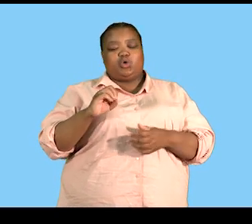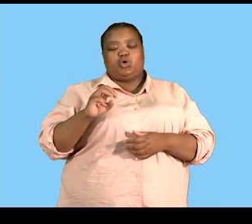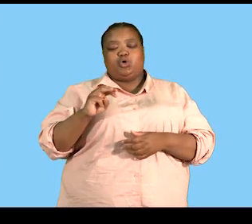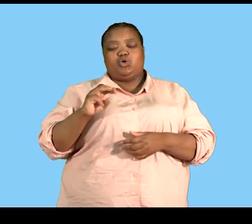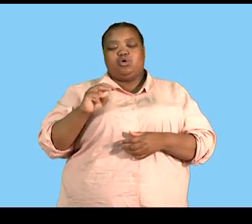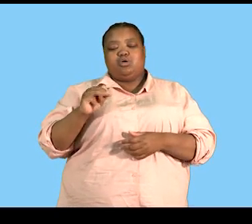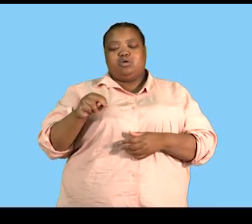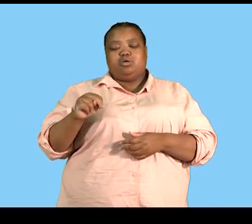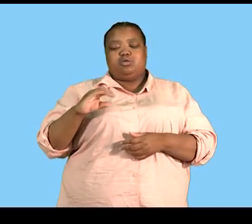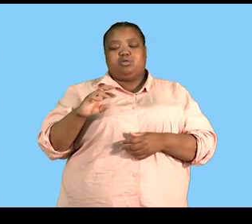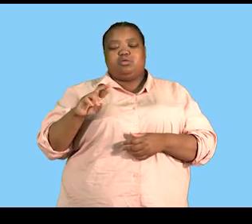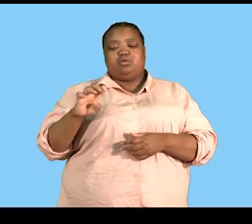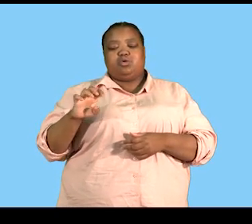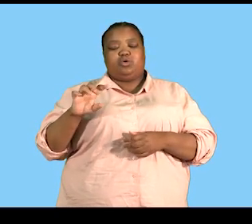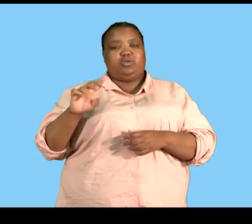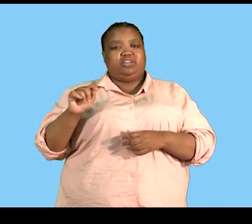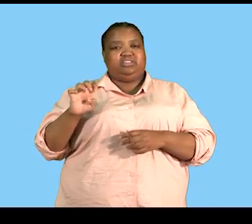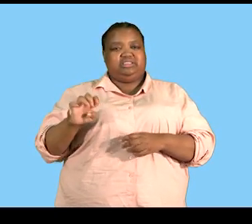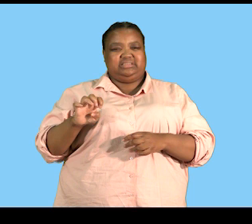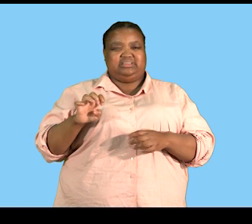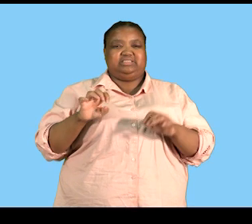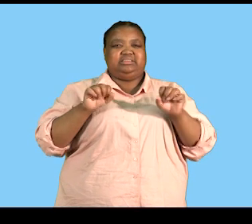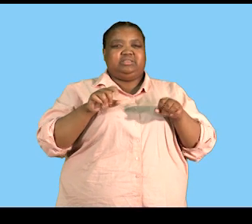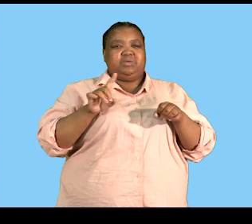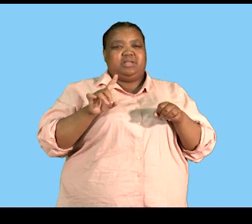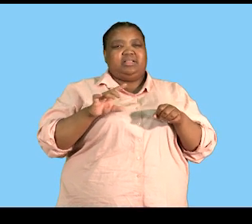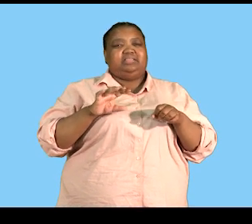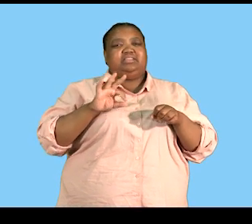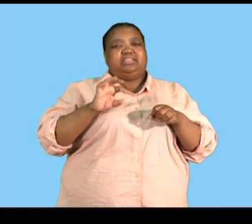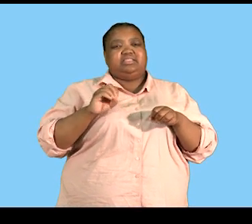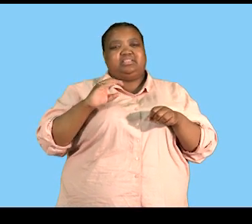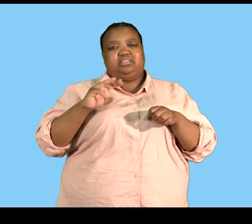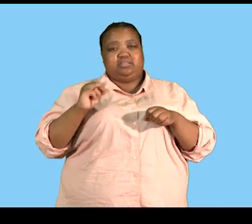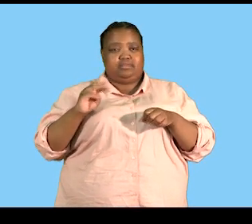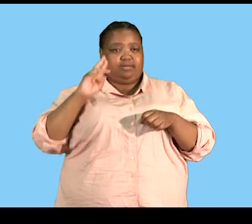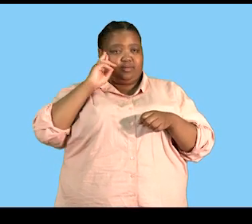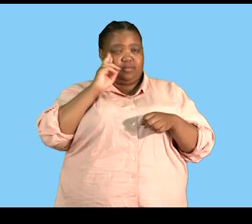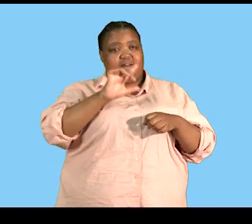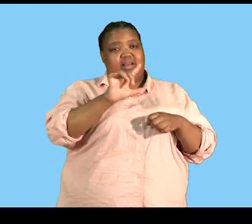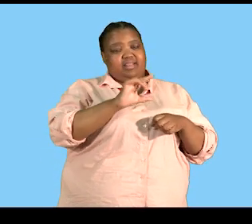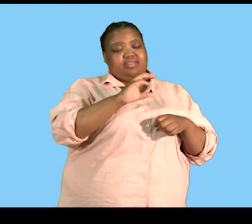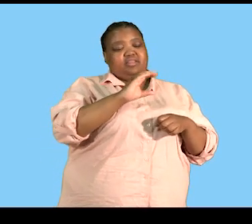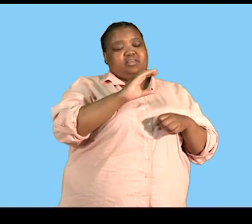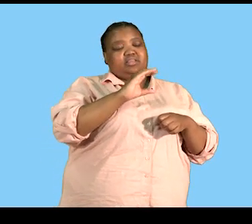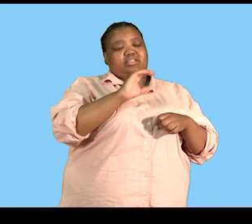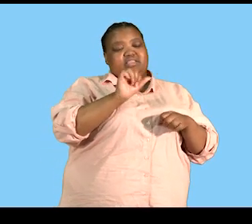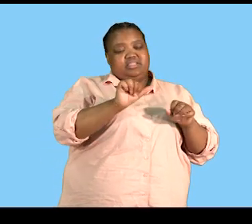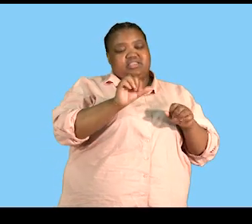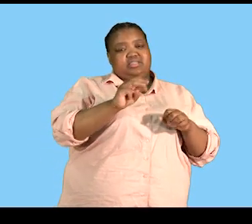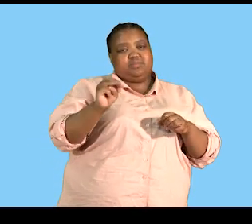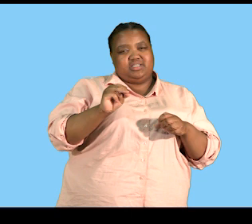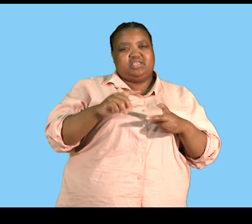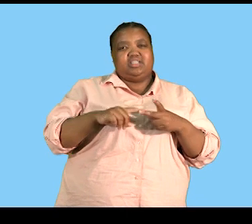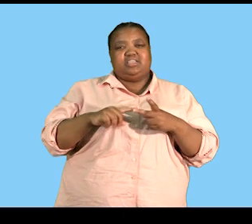30 centimeters. Remember, the length is 6 meters, the width is 3 meters, and then